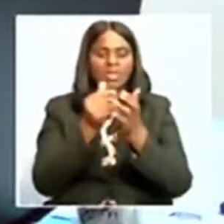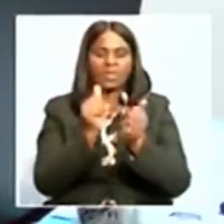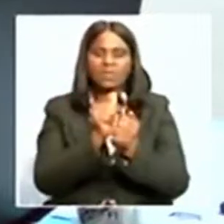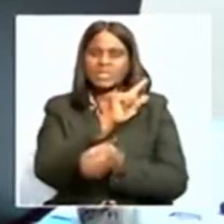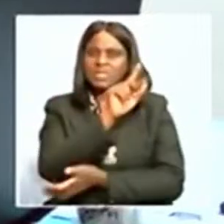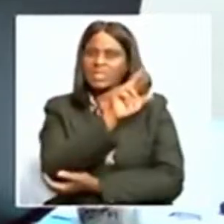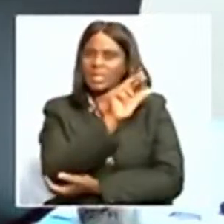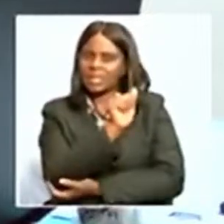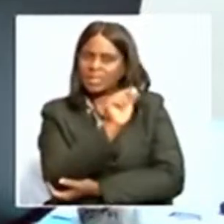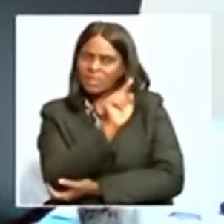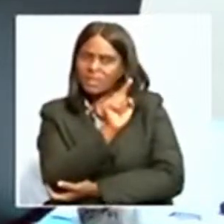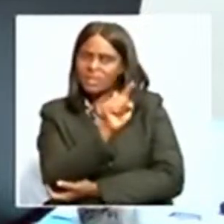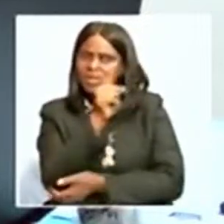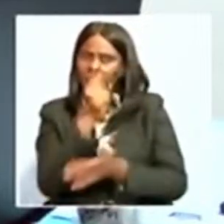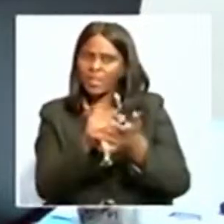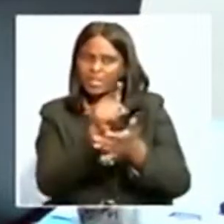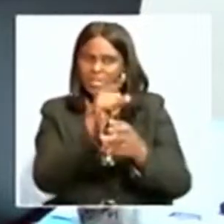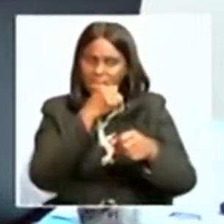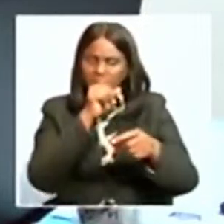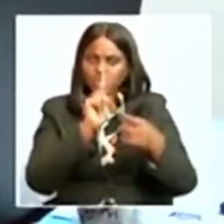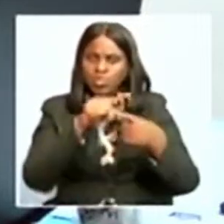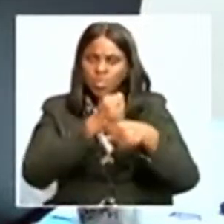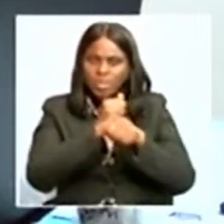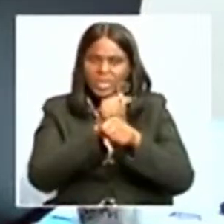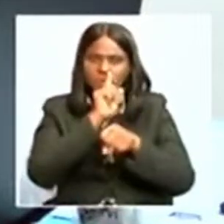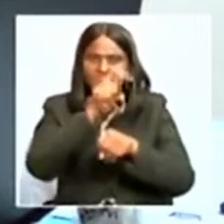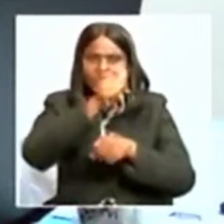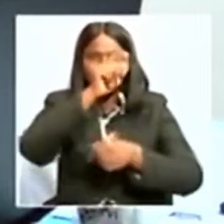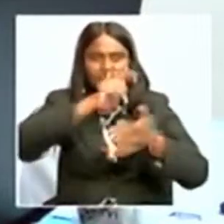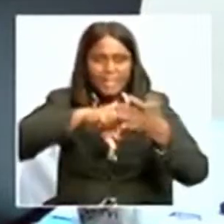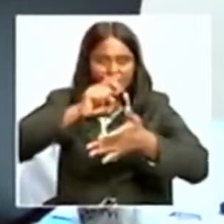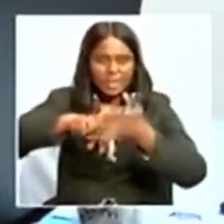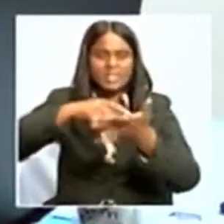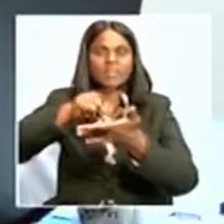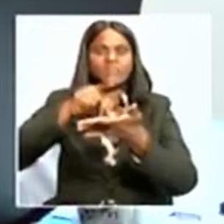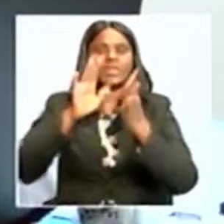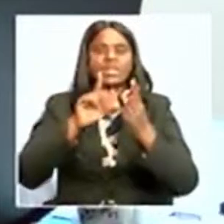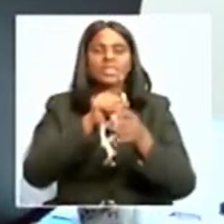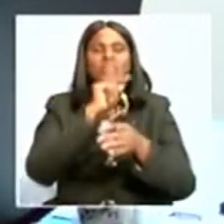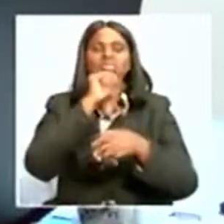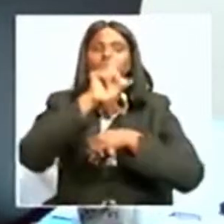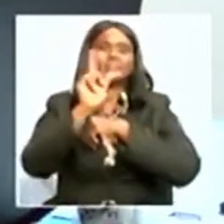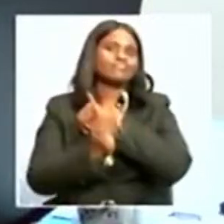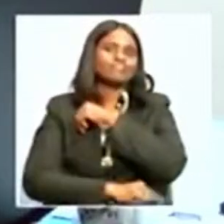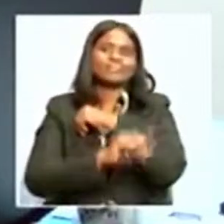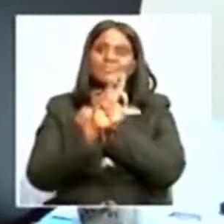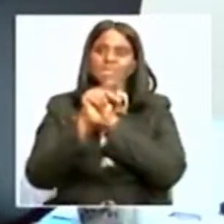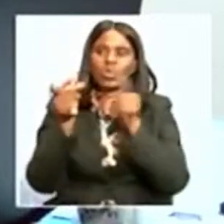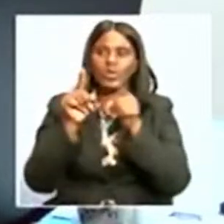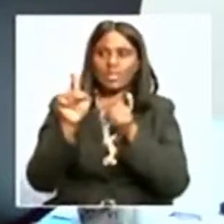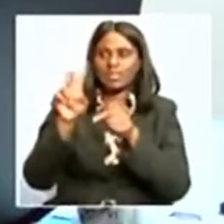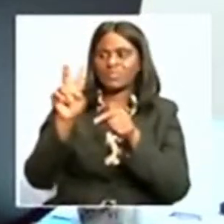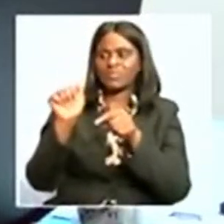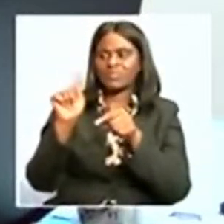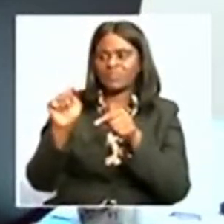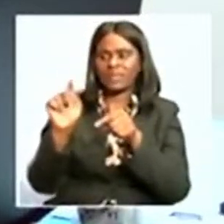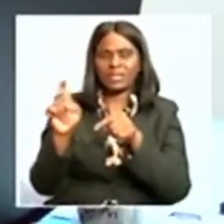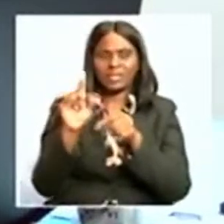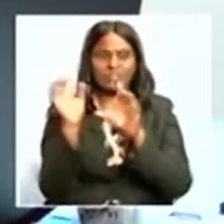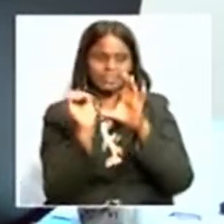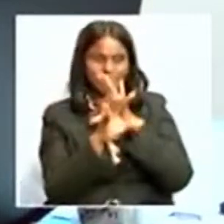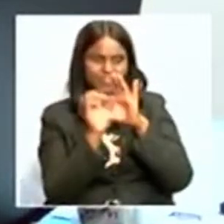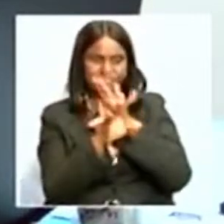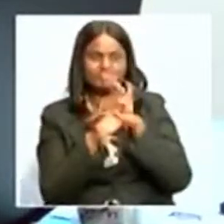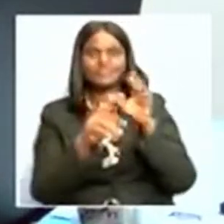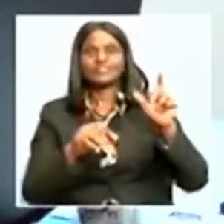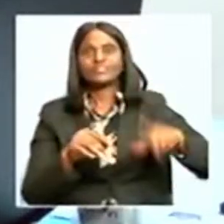that this is to ensure that the taxpayer is not penalized when that remission is